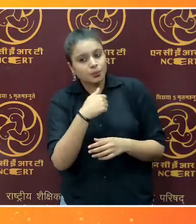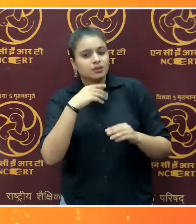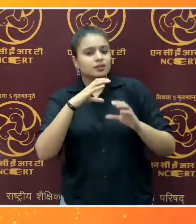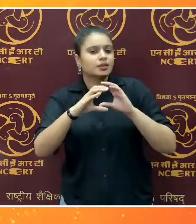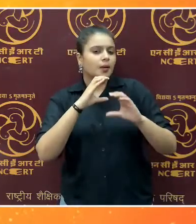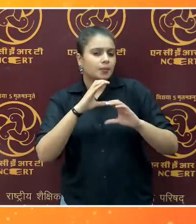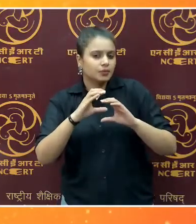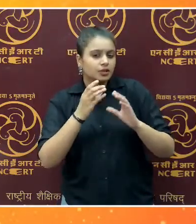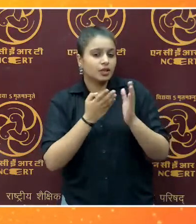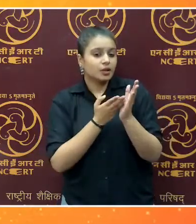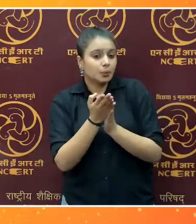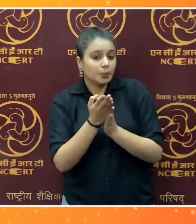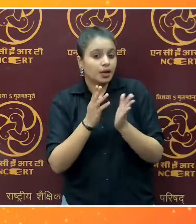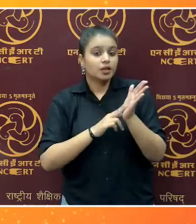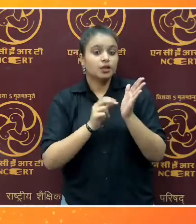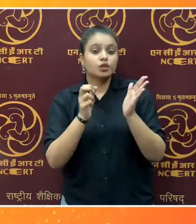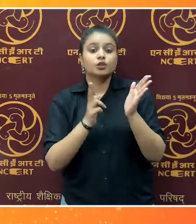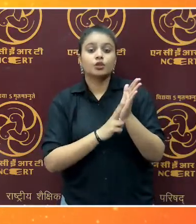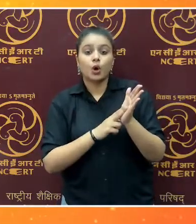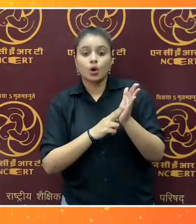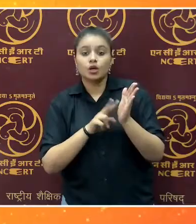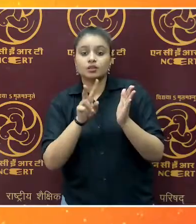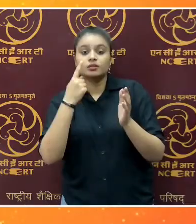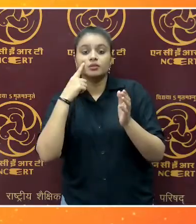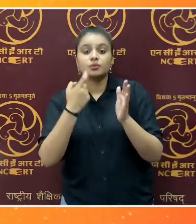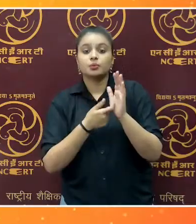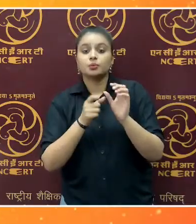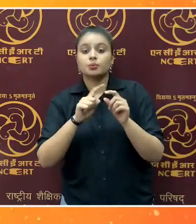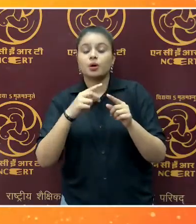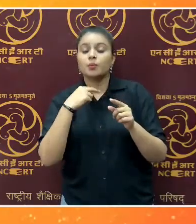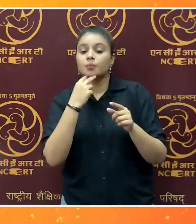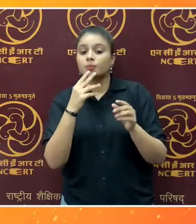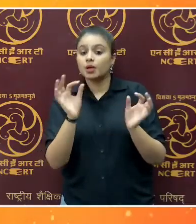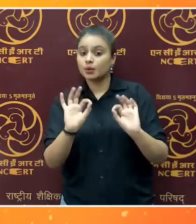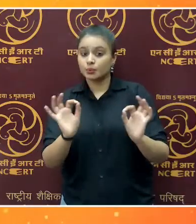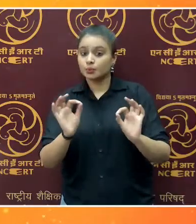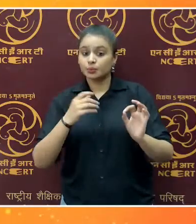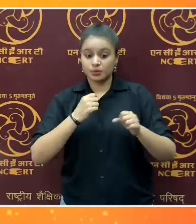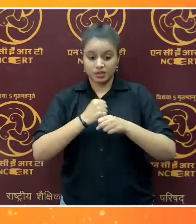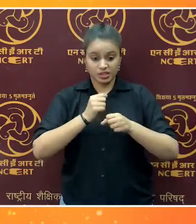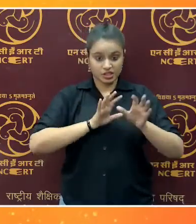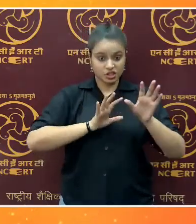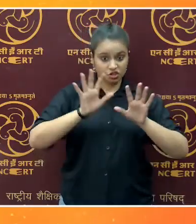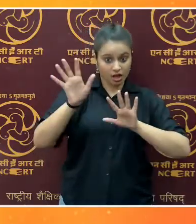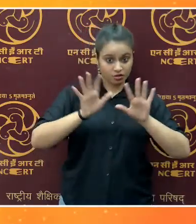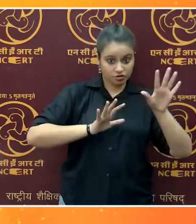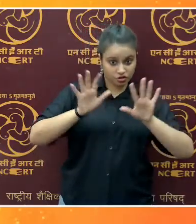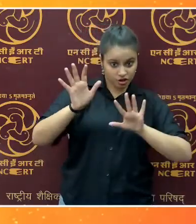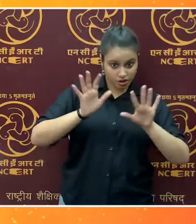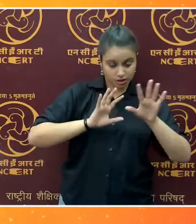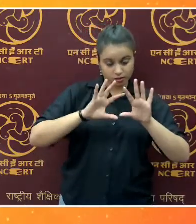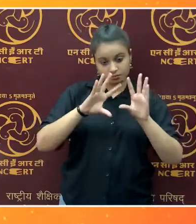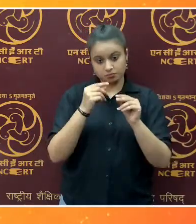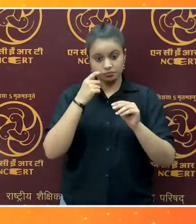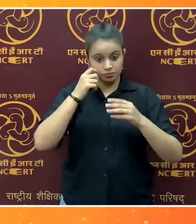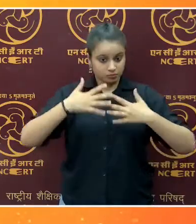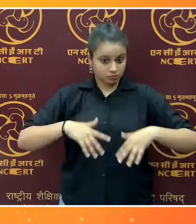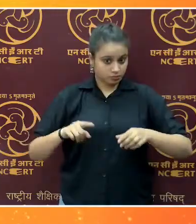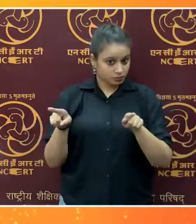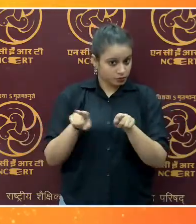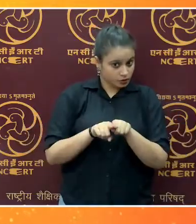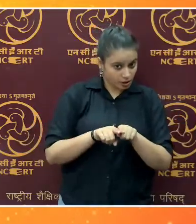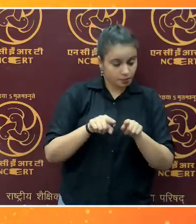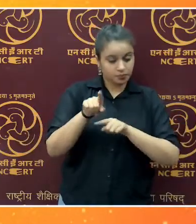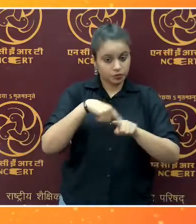communicate through non-verbal signs. Yes, as well. gestures also you said, yeah. And which is very important for us to understand in human life also,